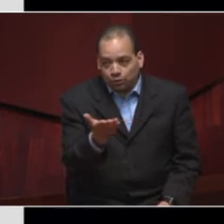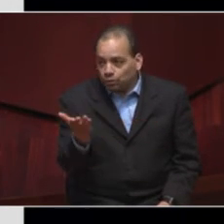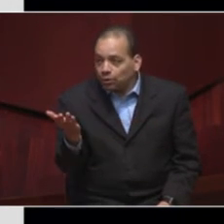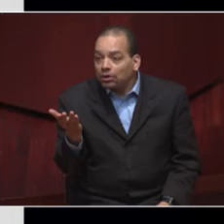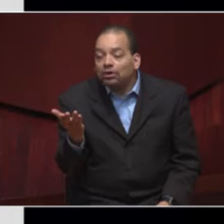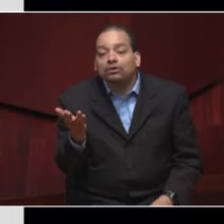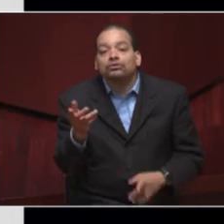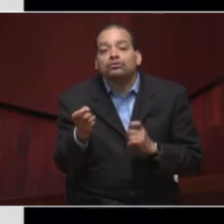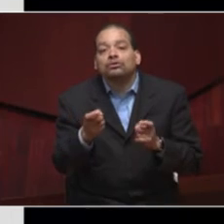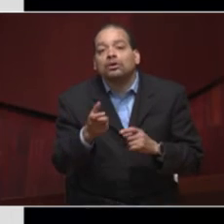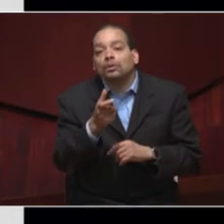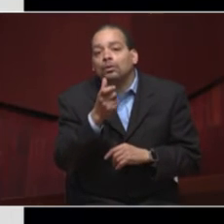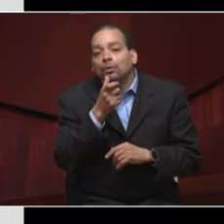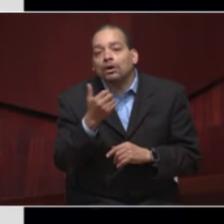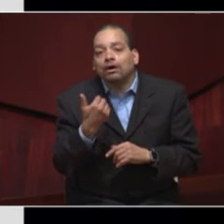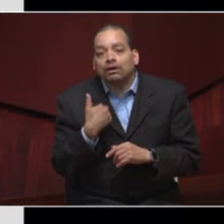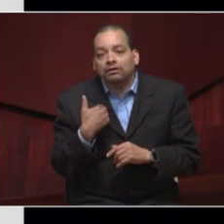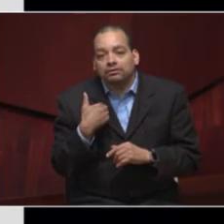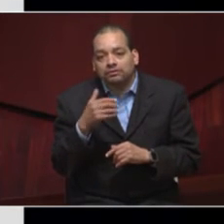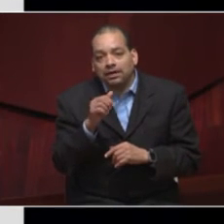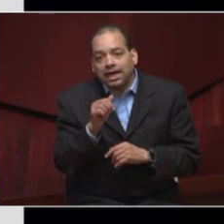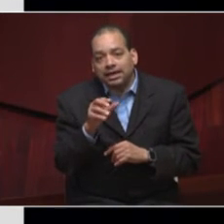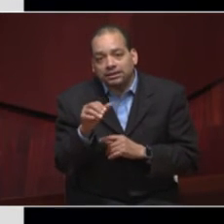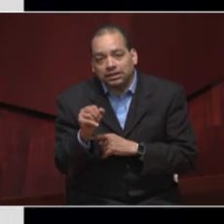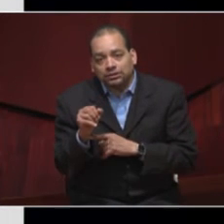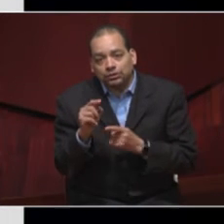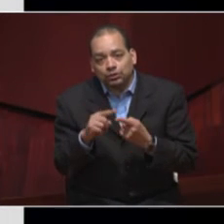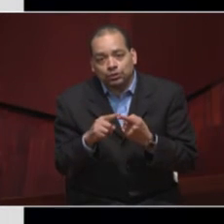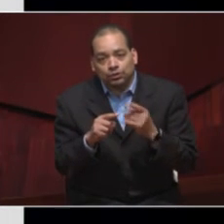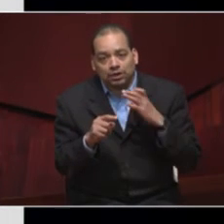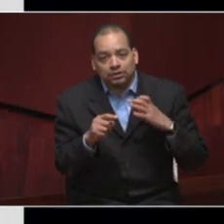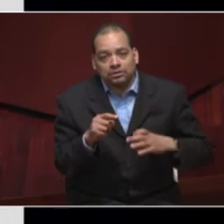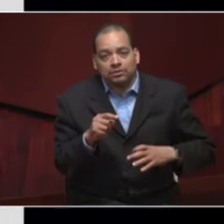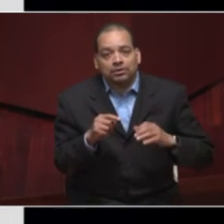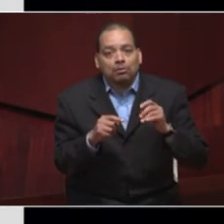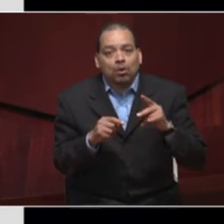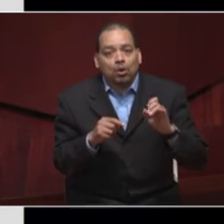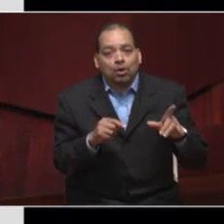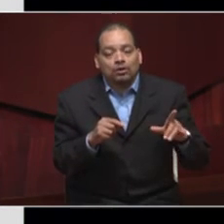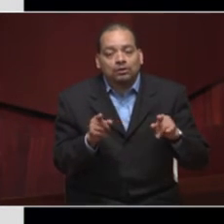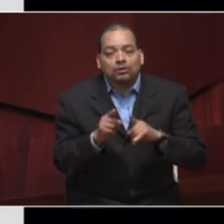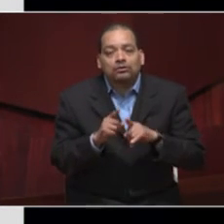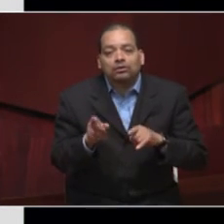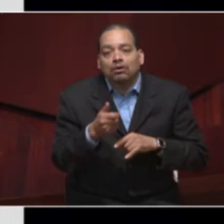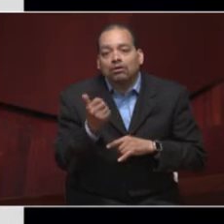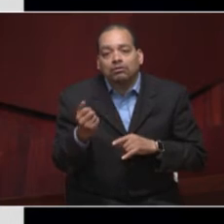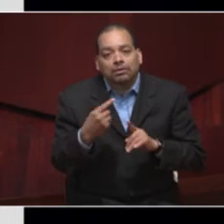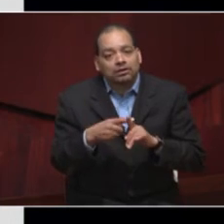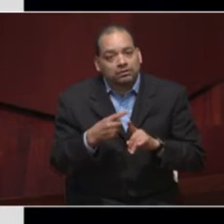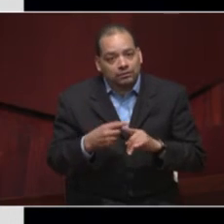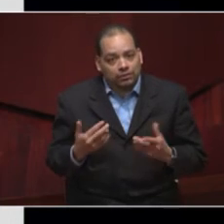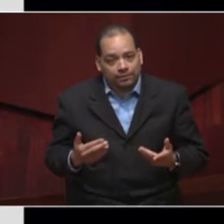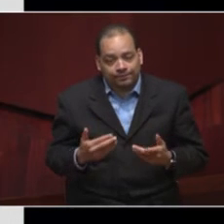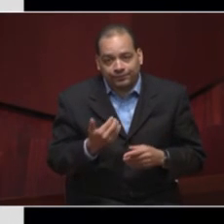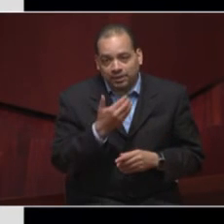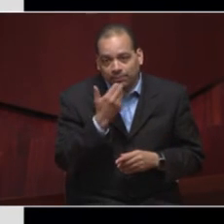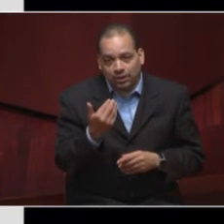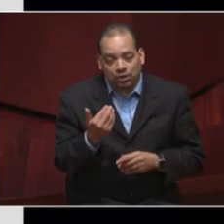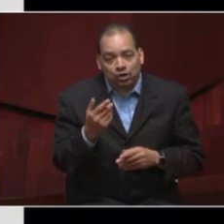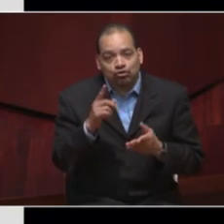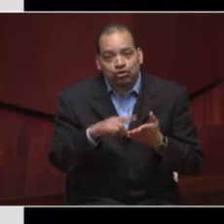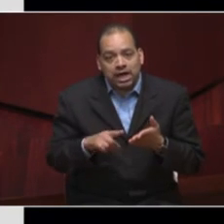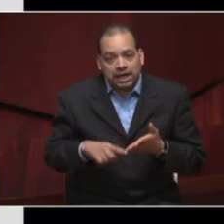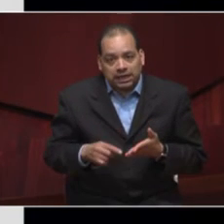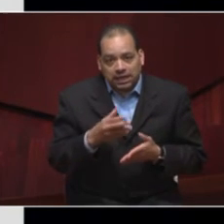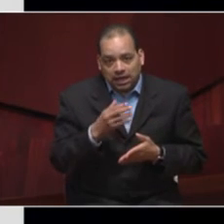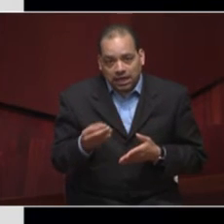ARCIS customer portal. Now think, too, about some of the other benefits as well. You get better tracking and accounting of